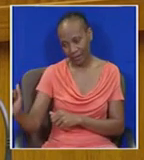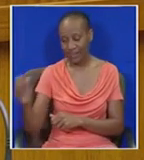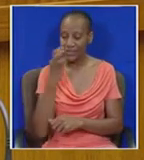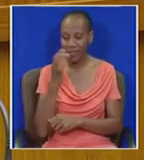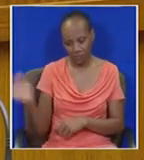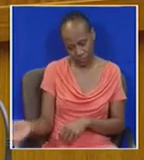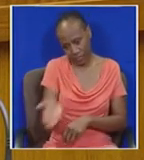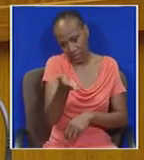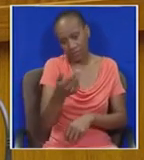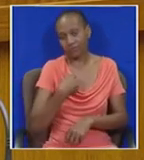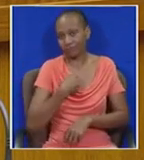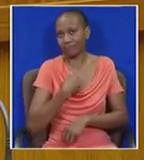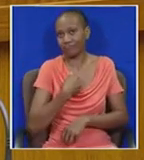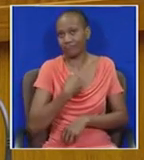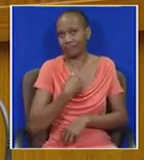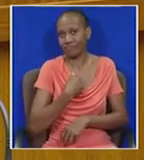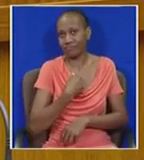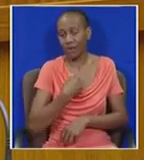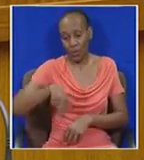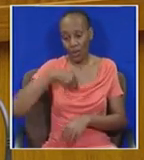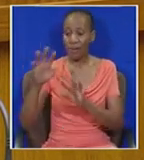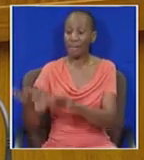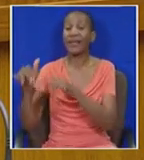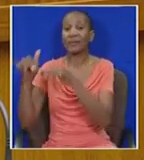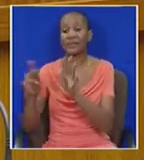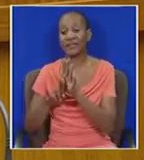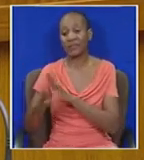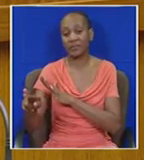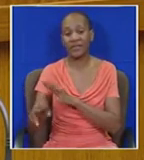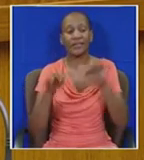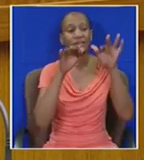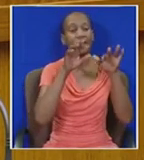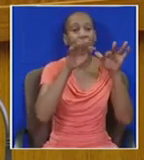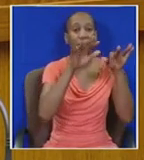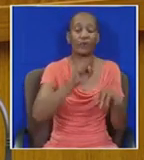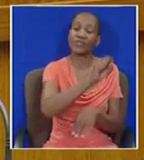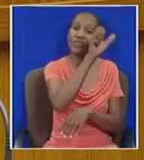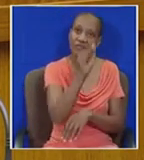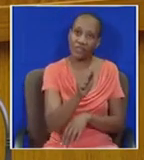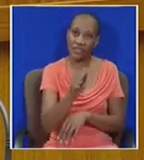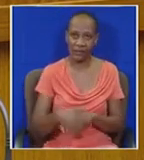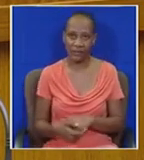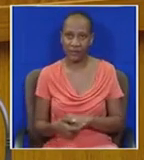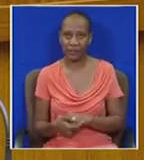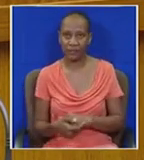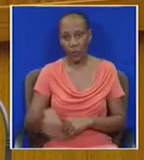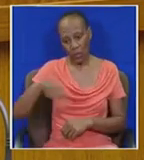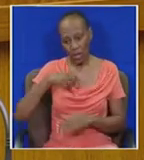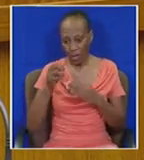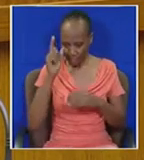as Parliament, sithunywe ngumzansi Afrika ukuthi sibahole